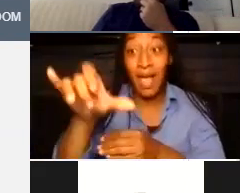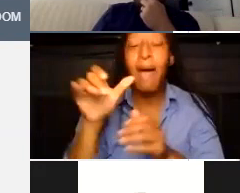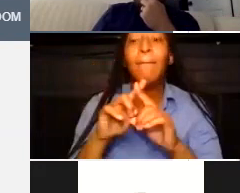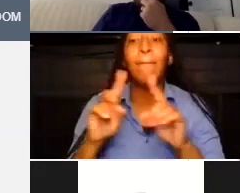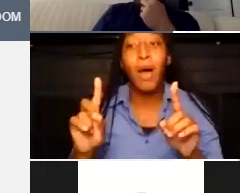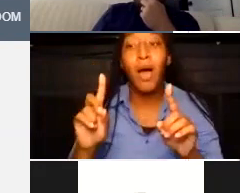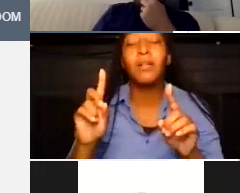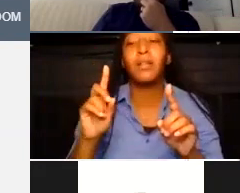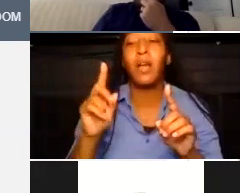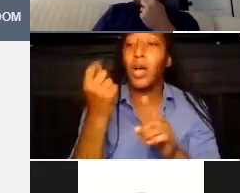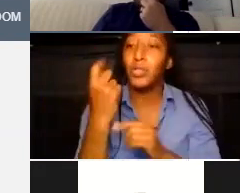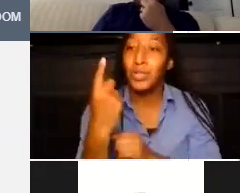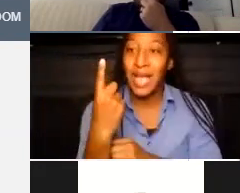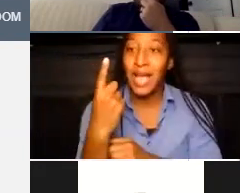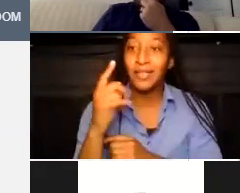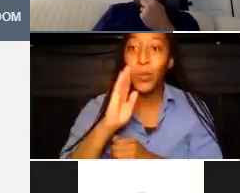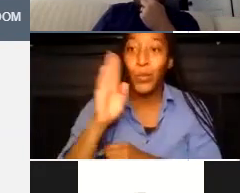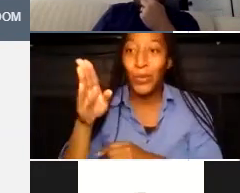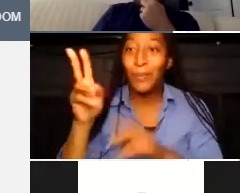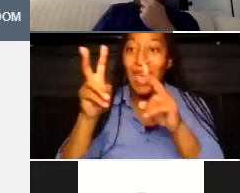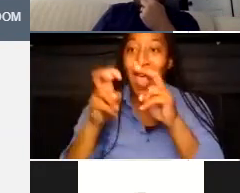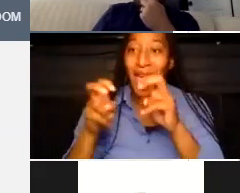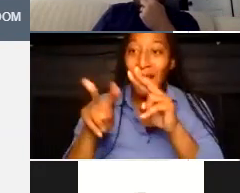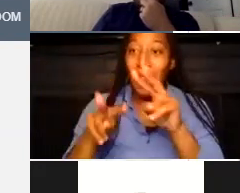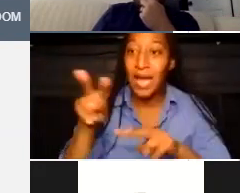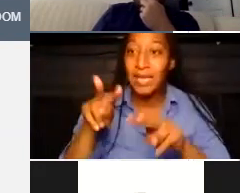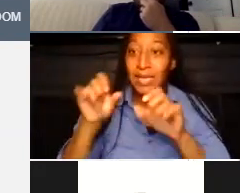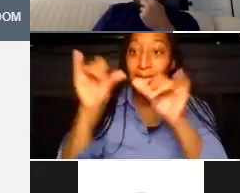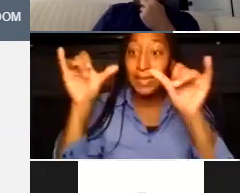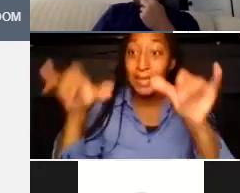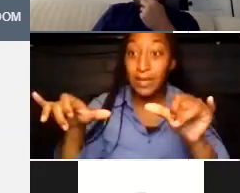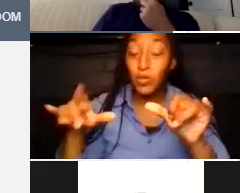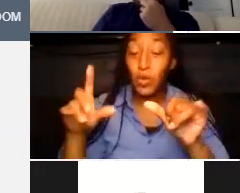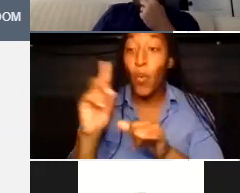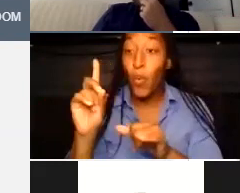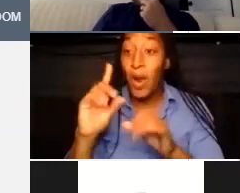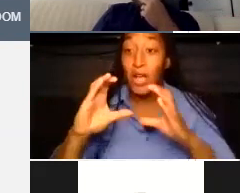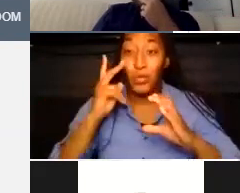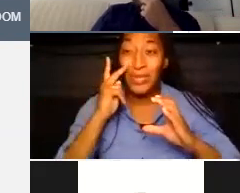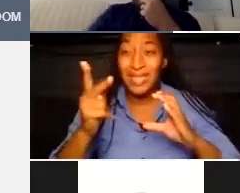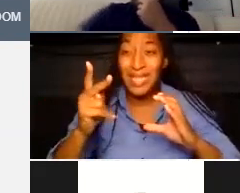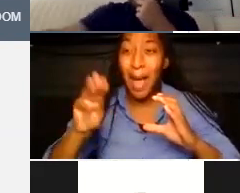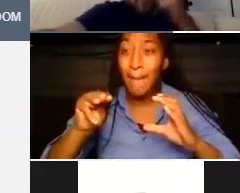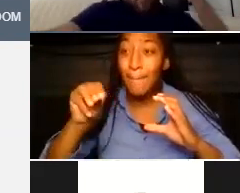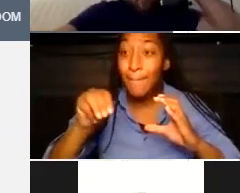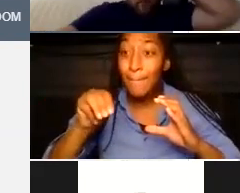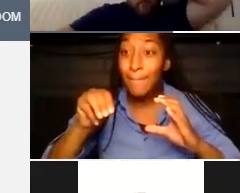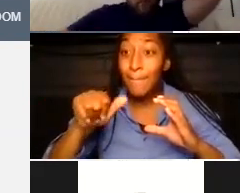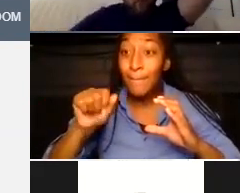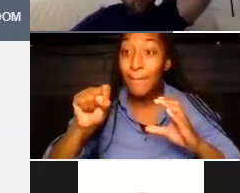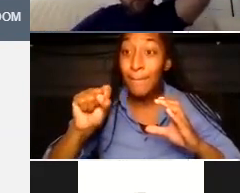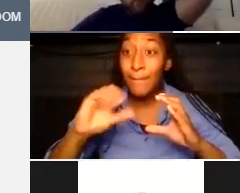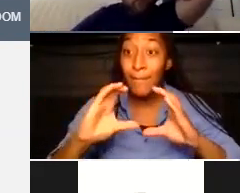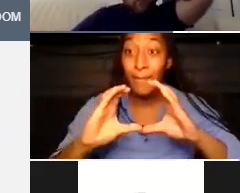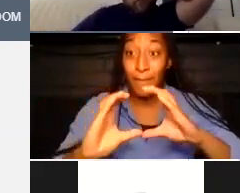systems or analyzing systems where the mass is constant. But there are systems that we deal